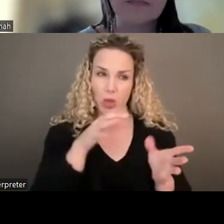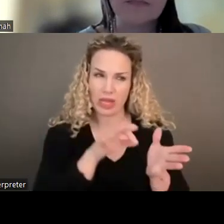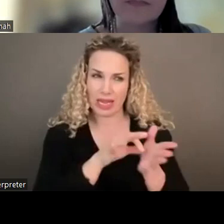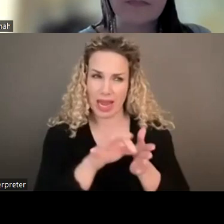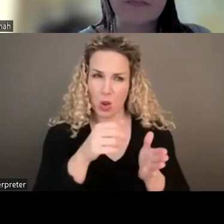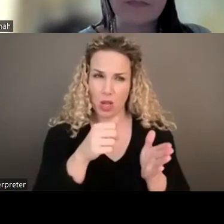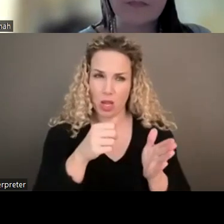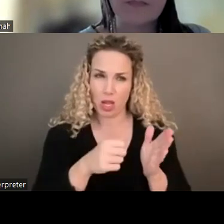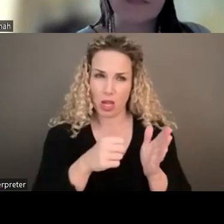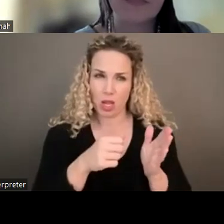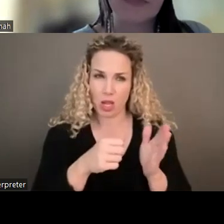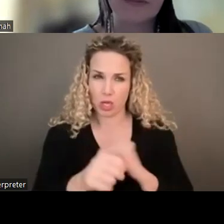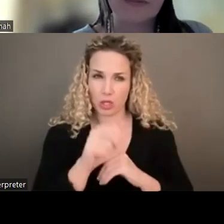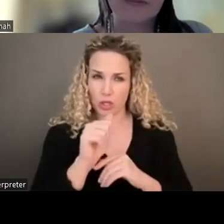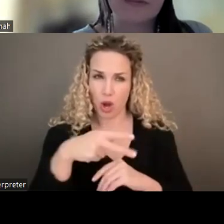survey or not?